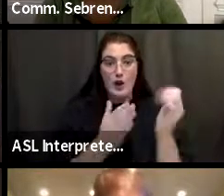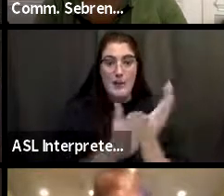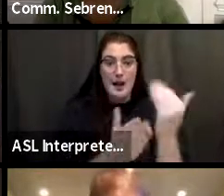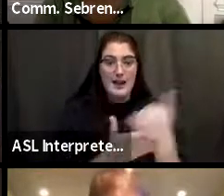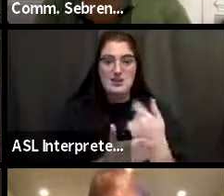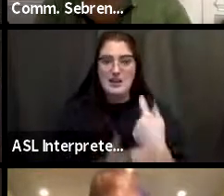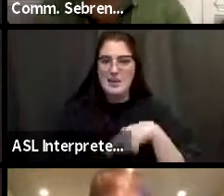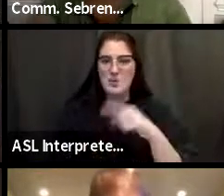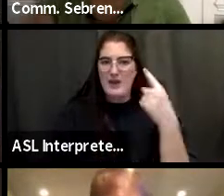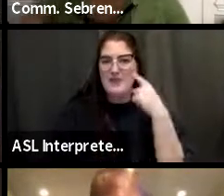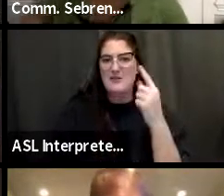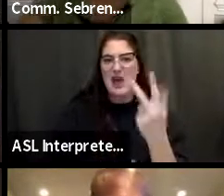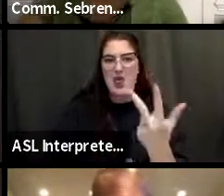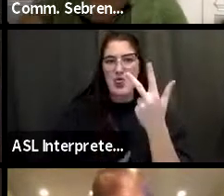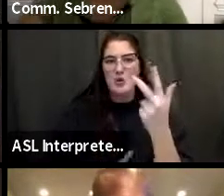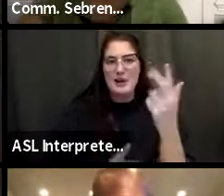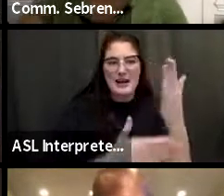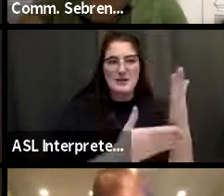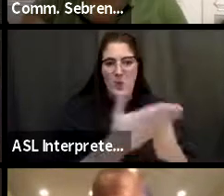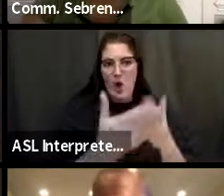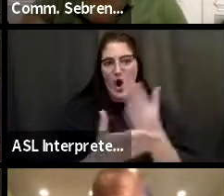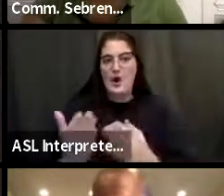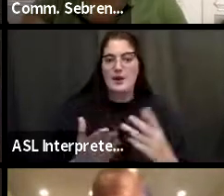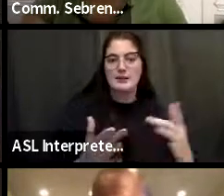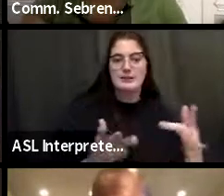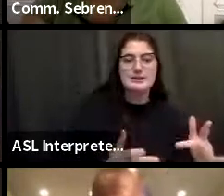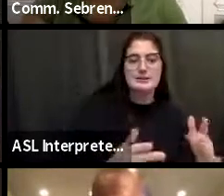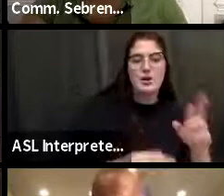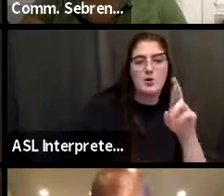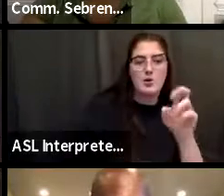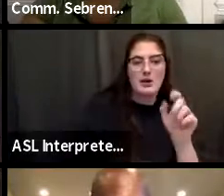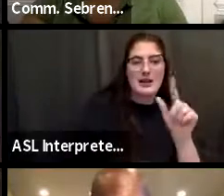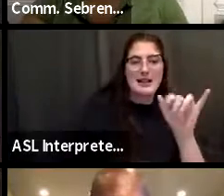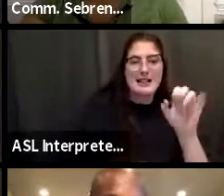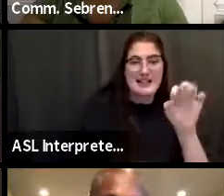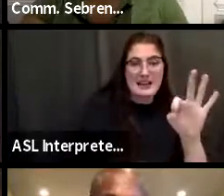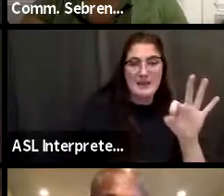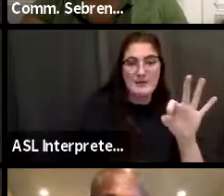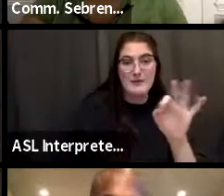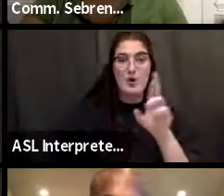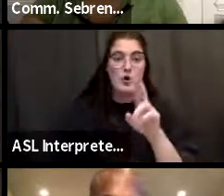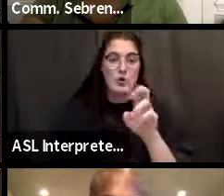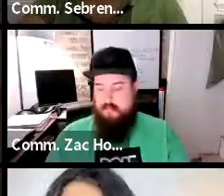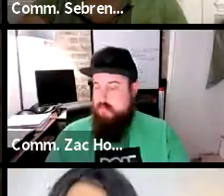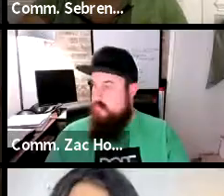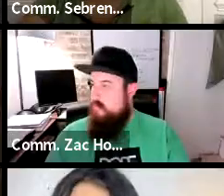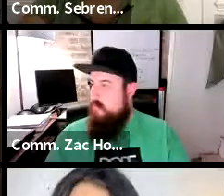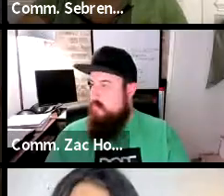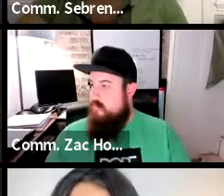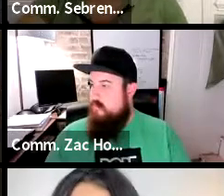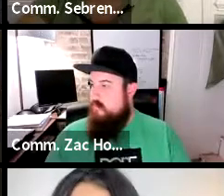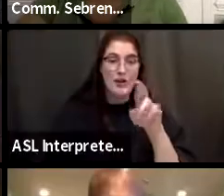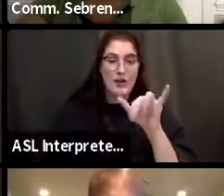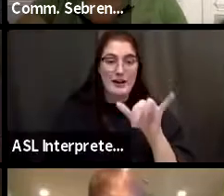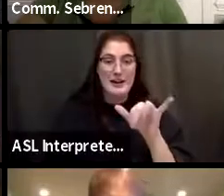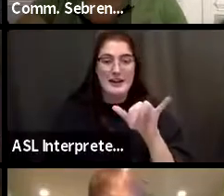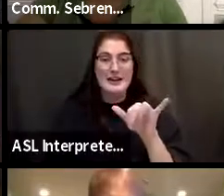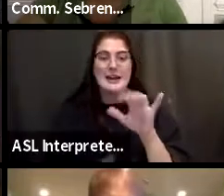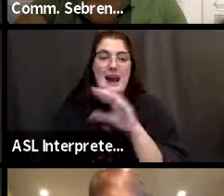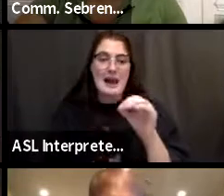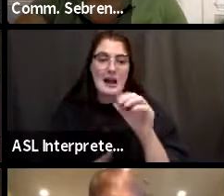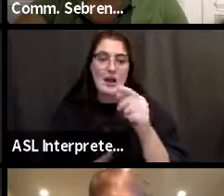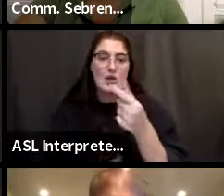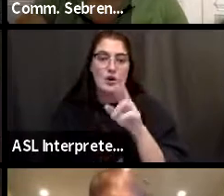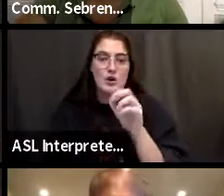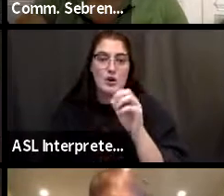3 phases: relief, recovery, and growth. And as has been noted, Mom, come to the